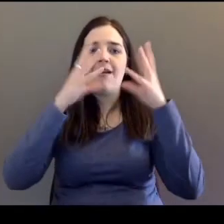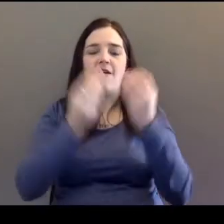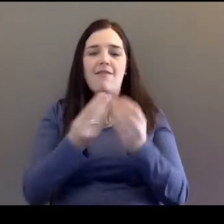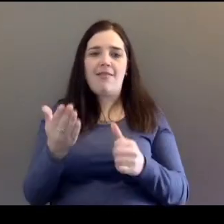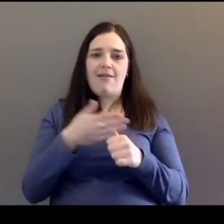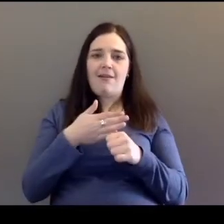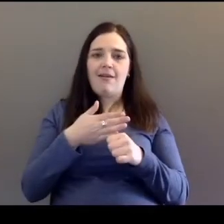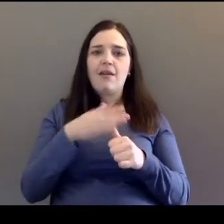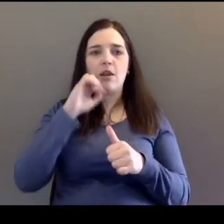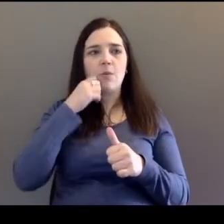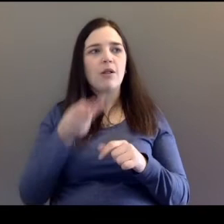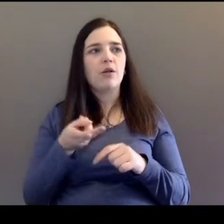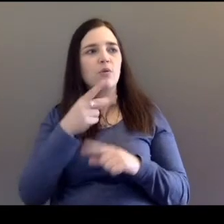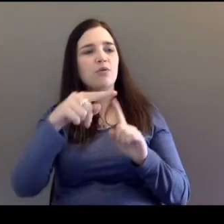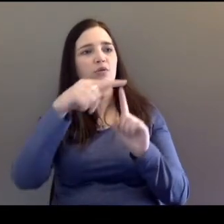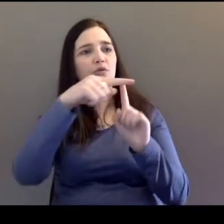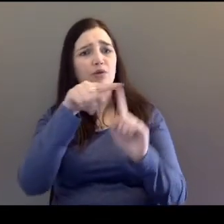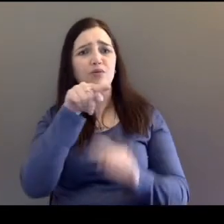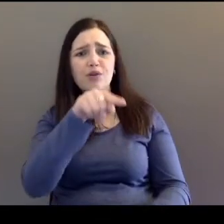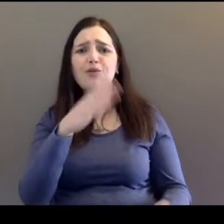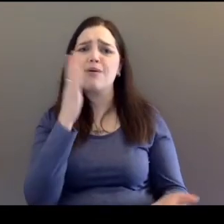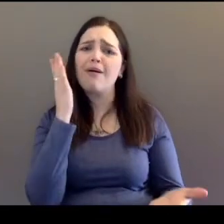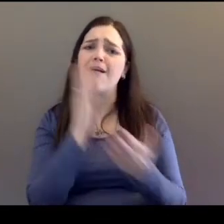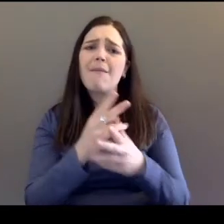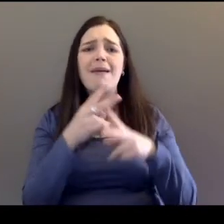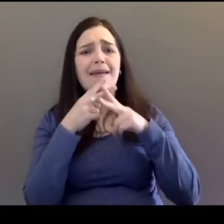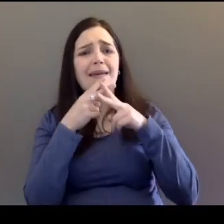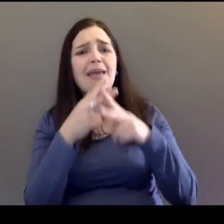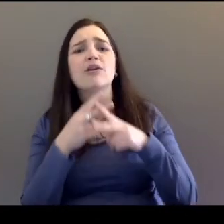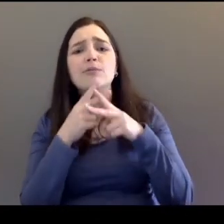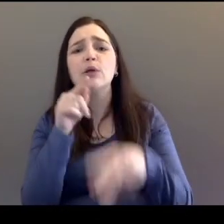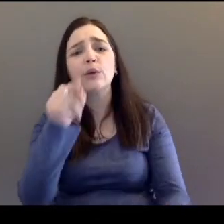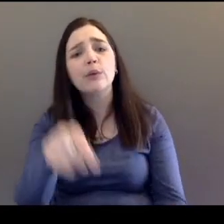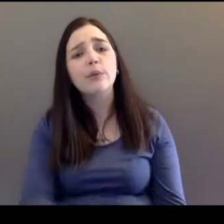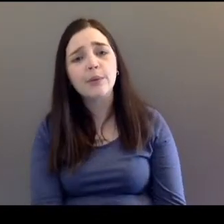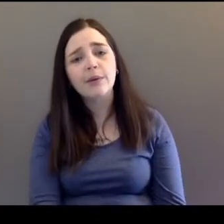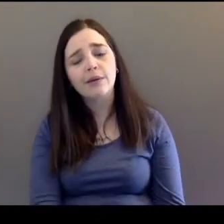and he's about to go to the cross for you. Of course he cares for you."